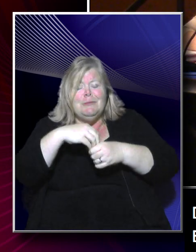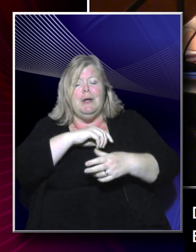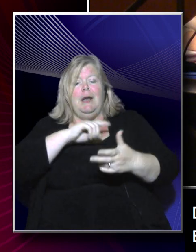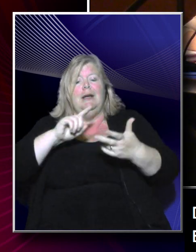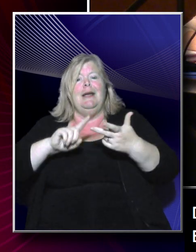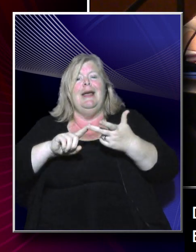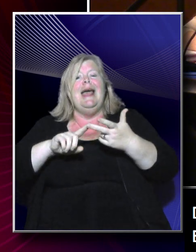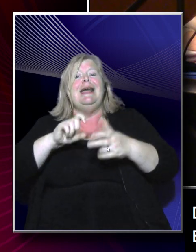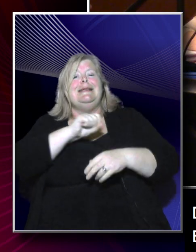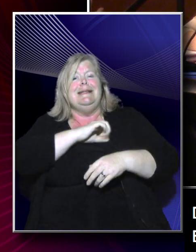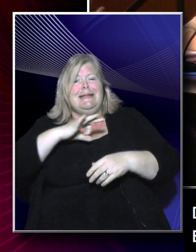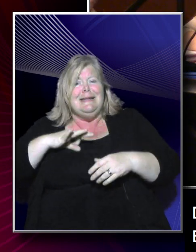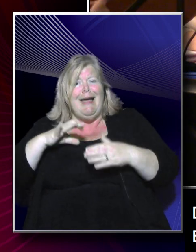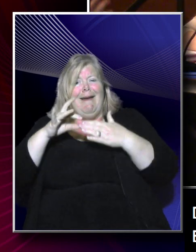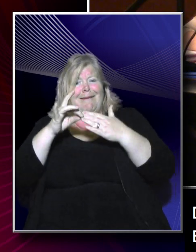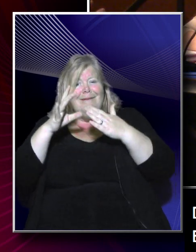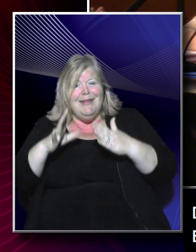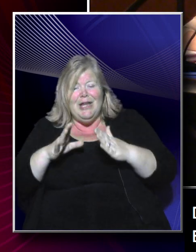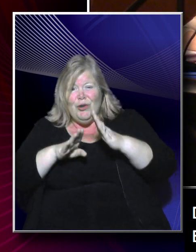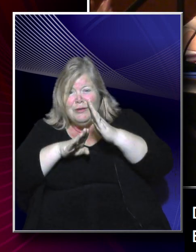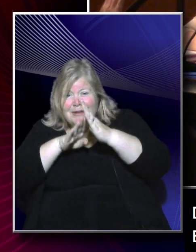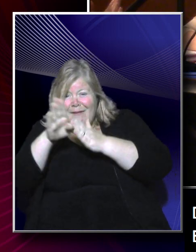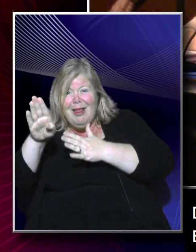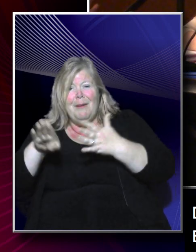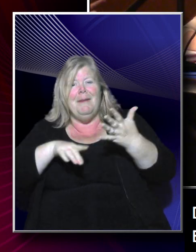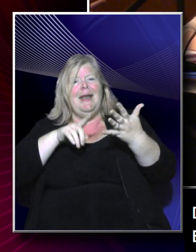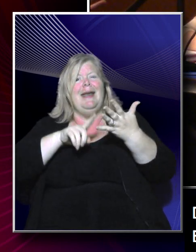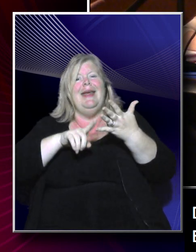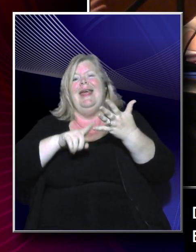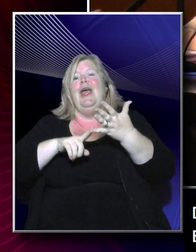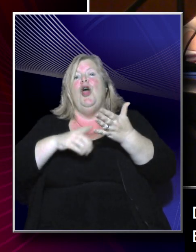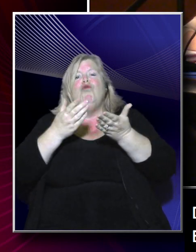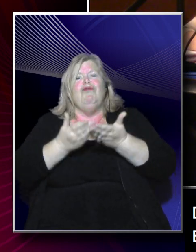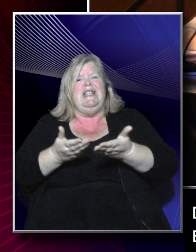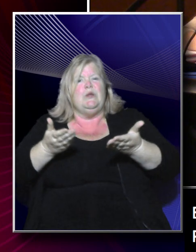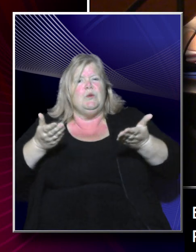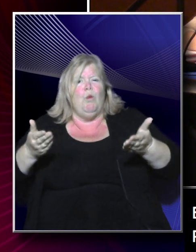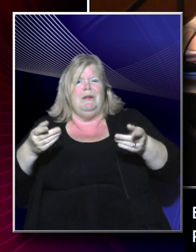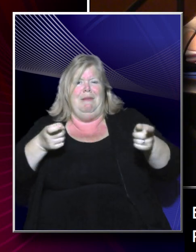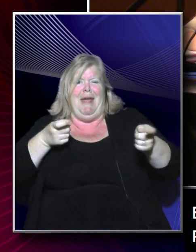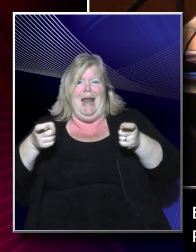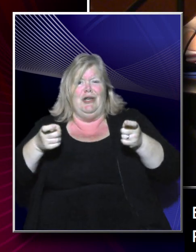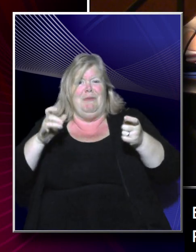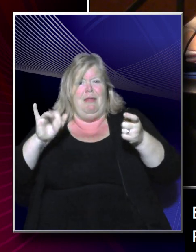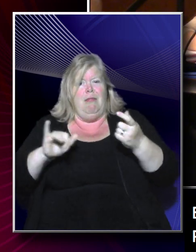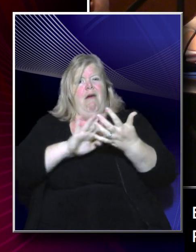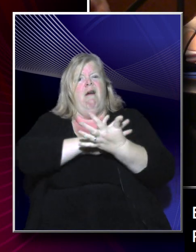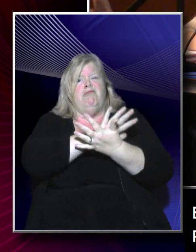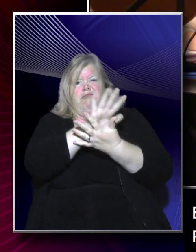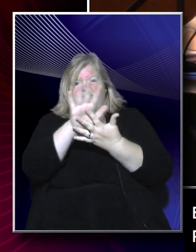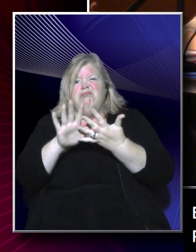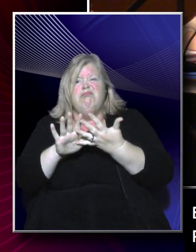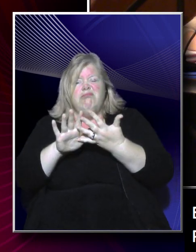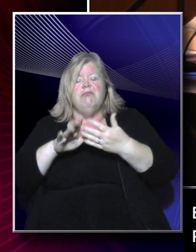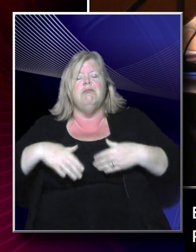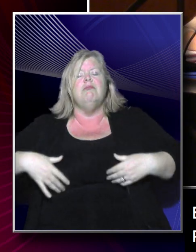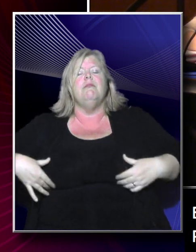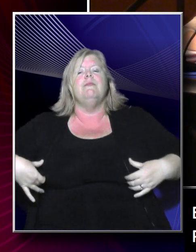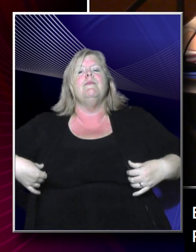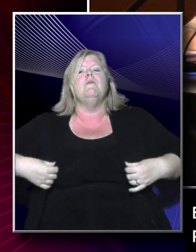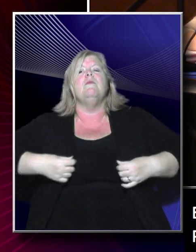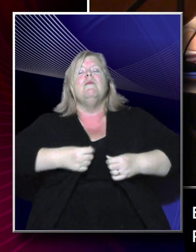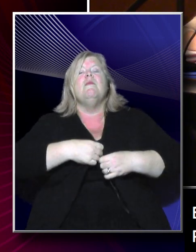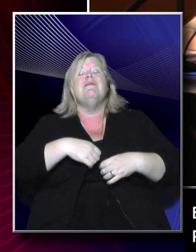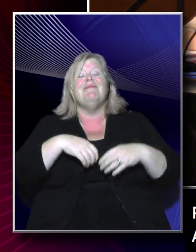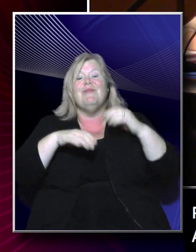leader development, and then resource management. Went through all 5 of those. And would you